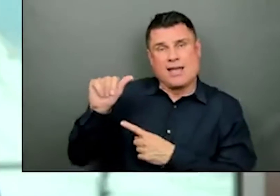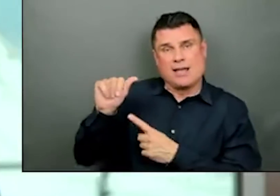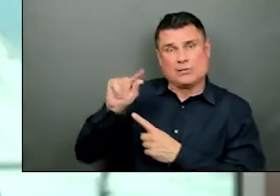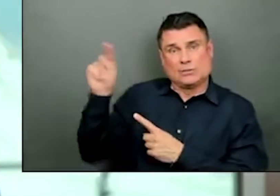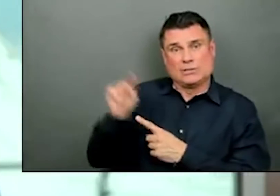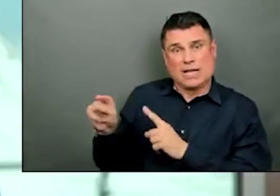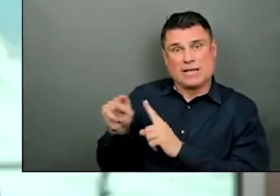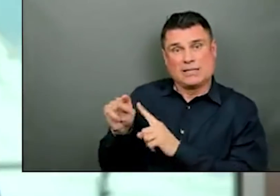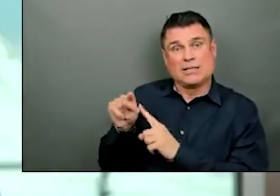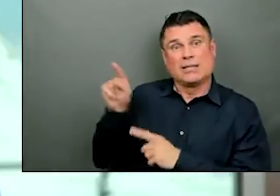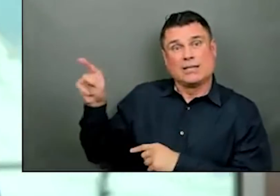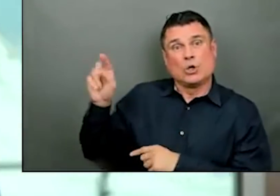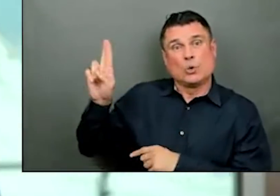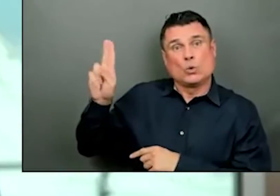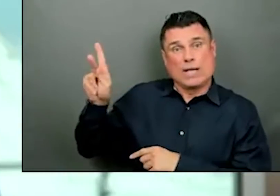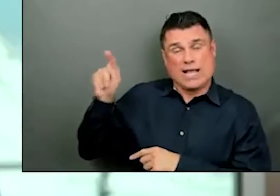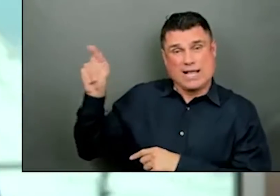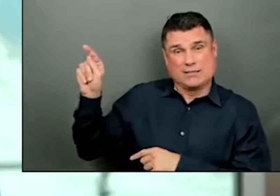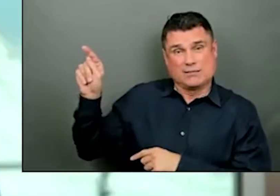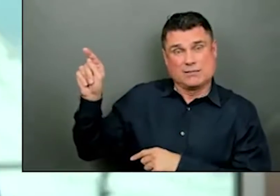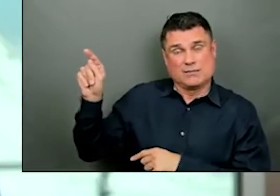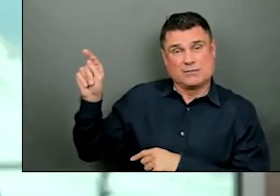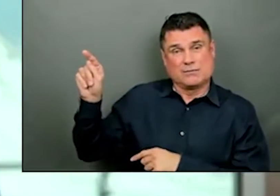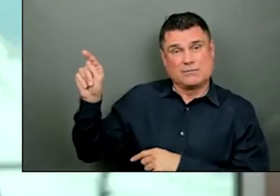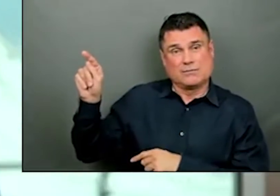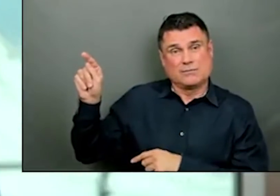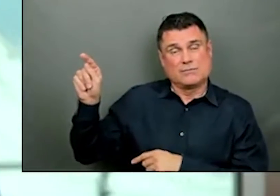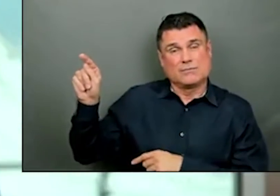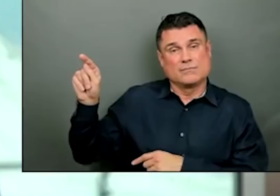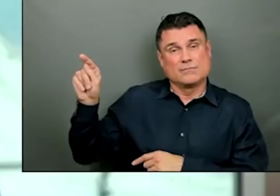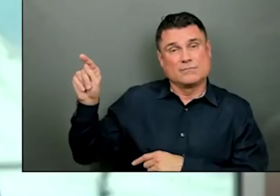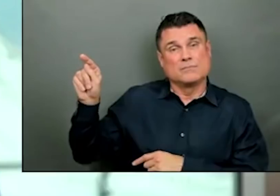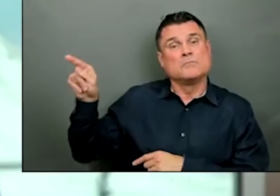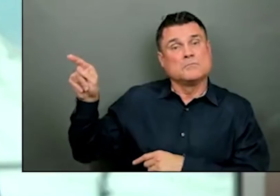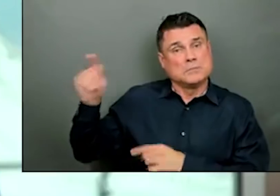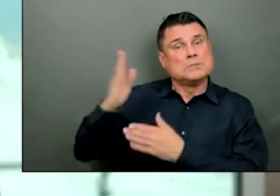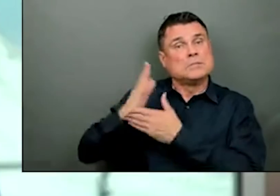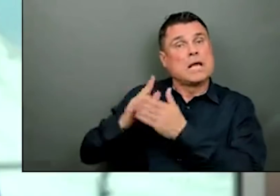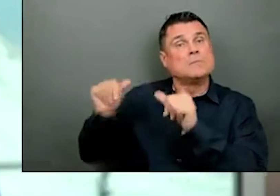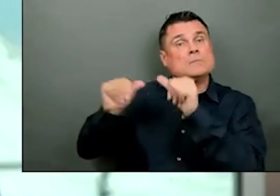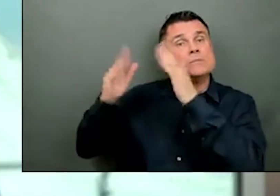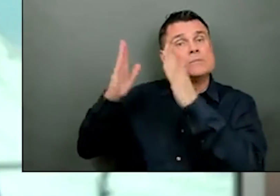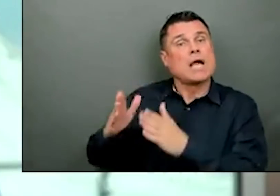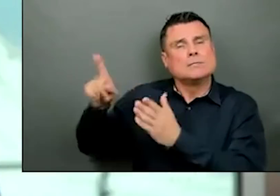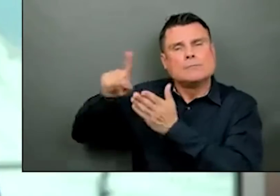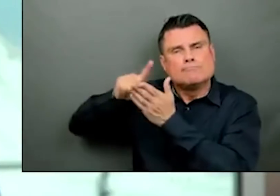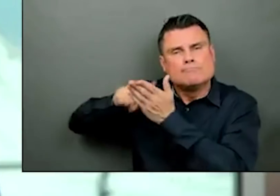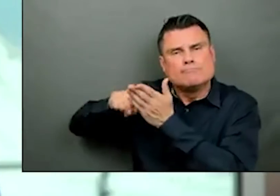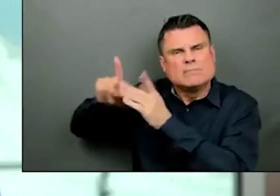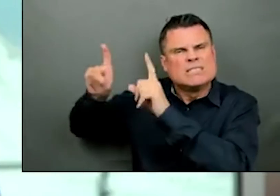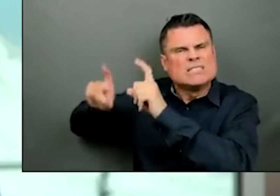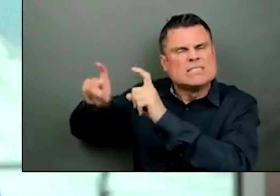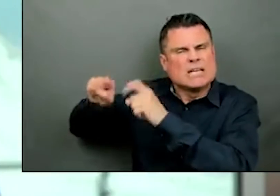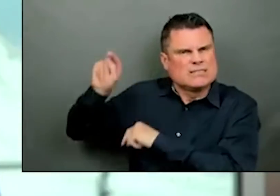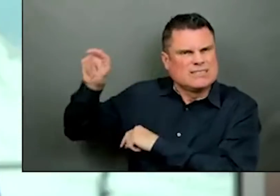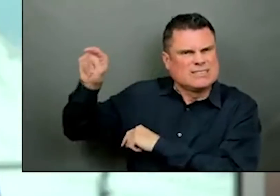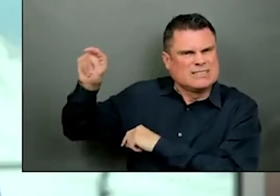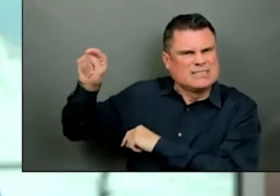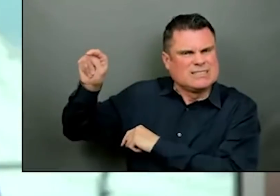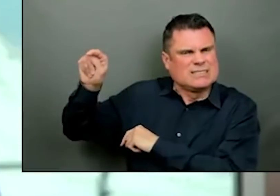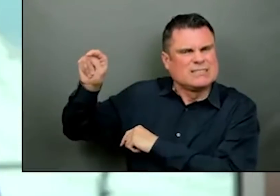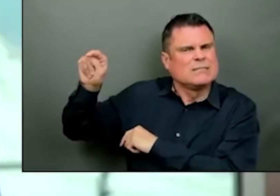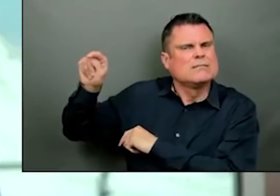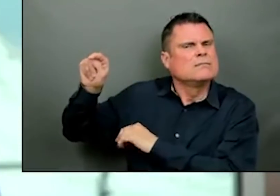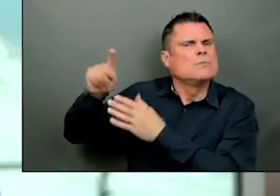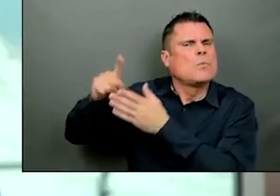what we're calling a mix and match study. So they have Pfizer vaccine and the AstraZeneca vaccine that has been used widely across